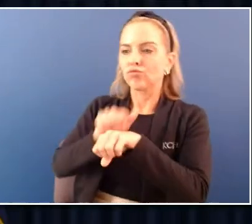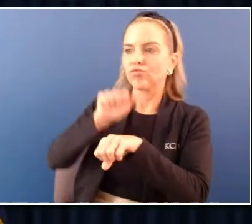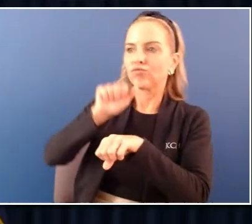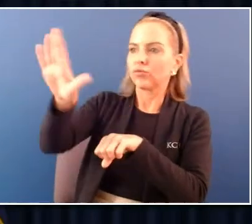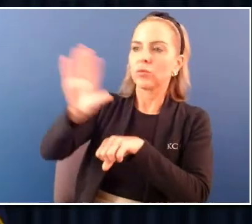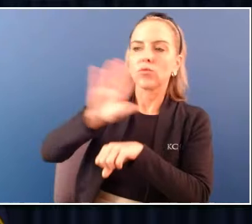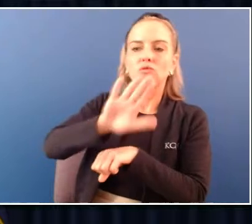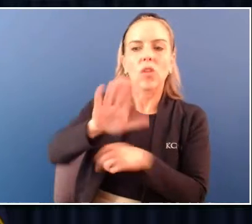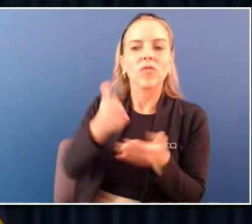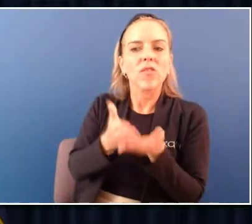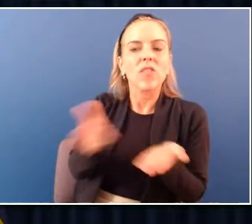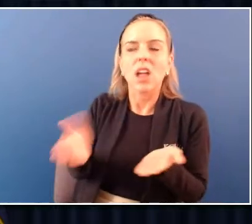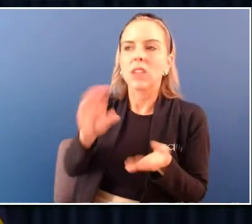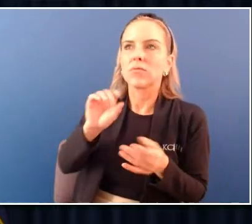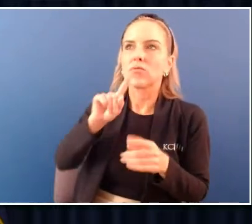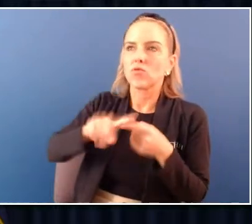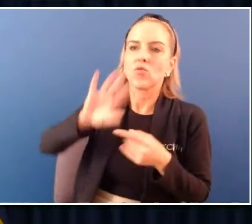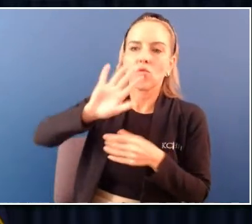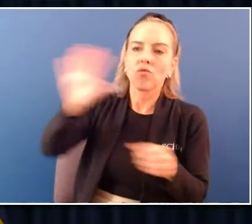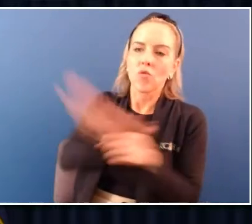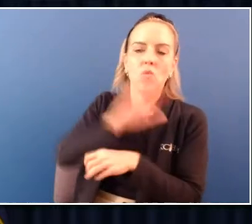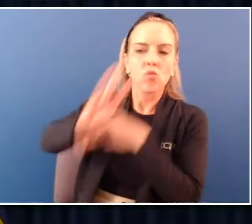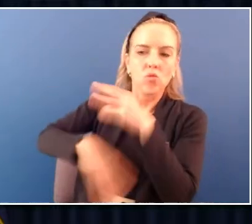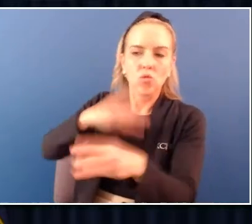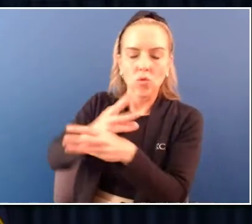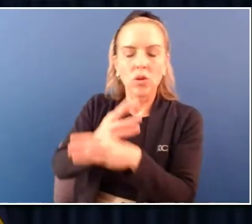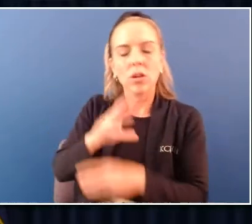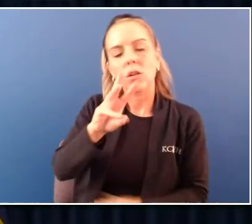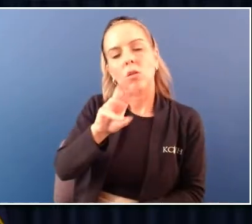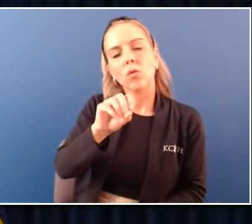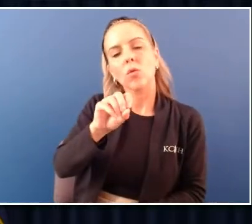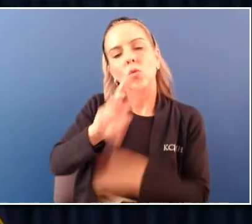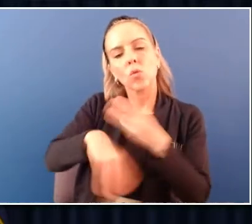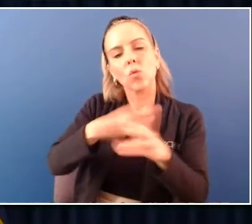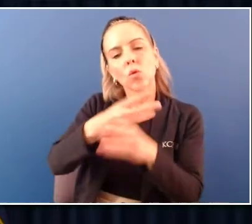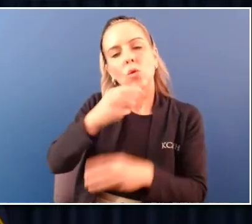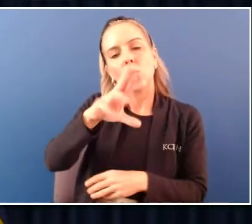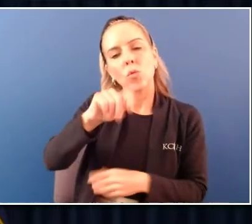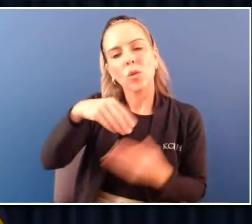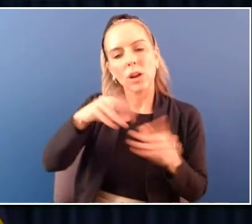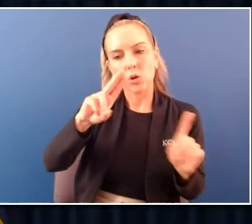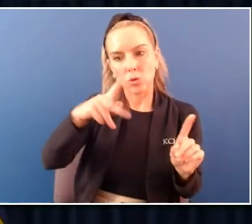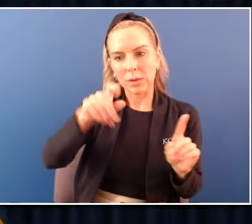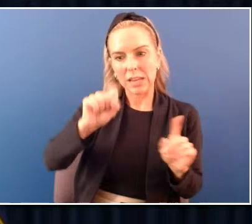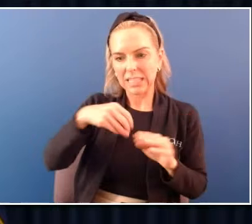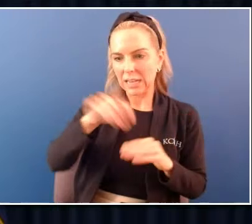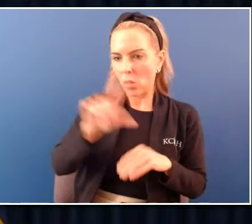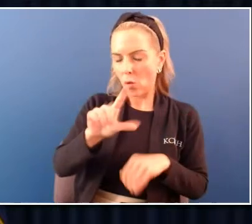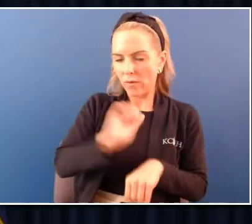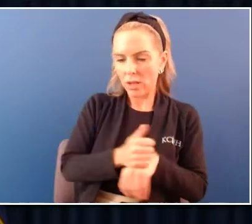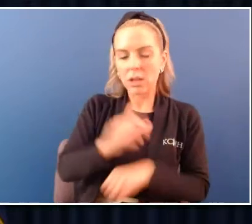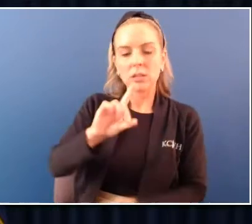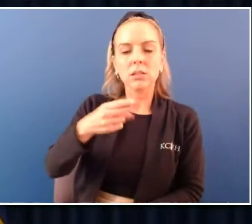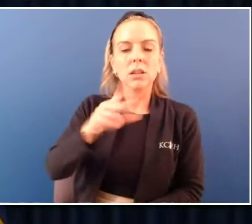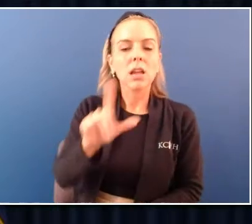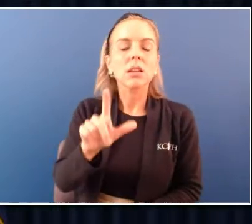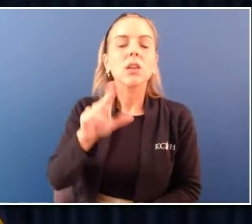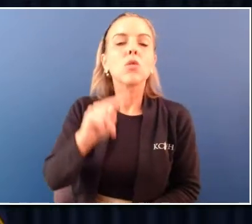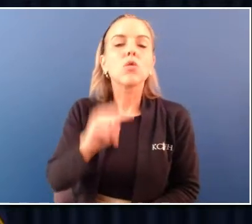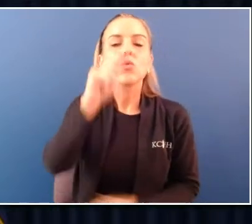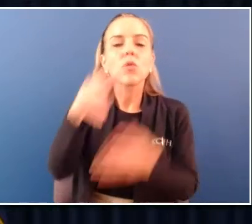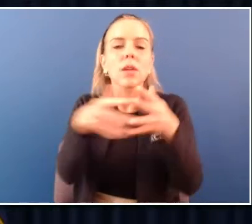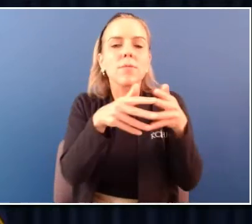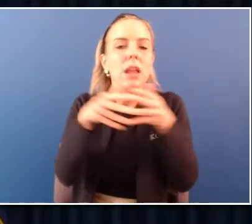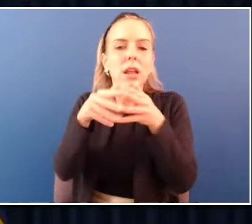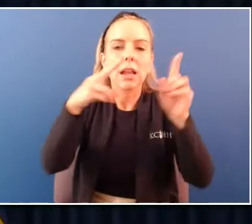world. With Worldport by UPS in Louisville, with DHL's North American headquarters in